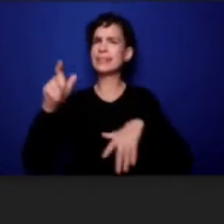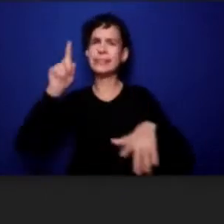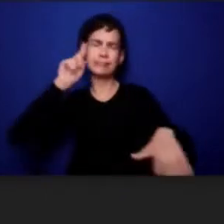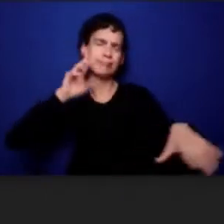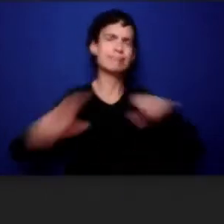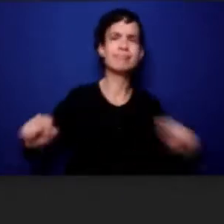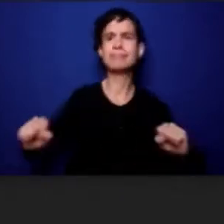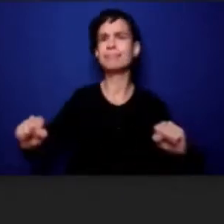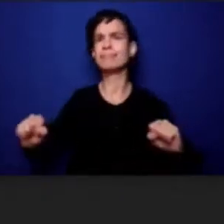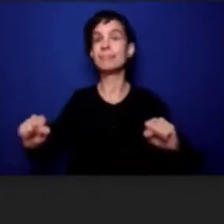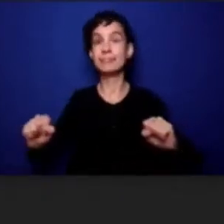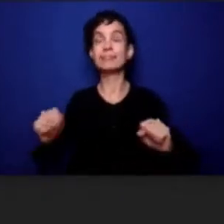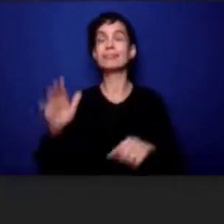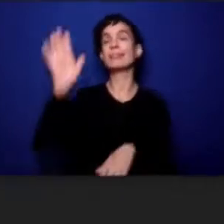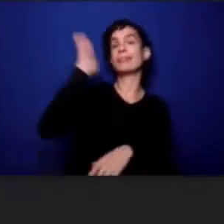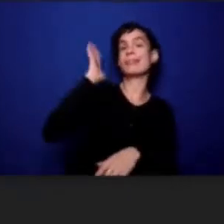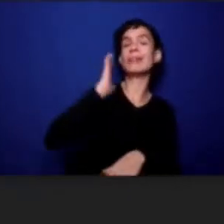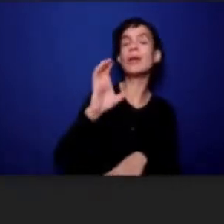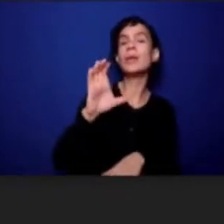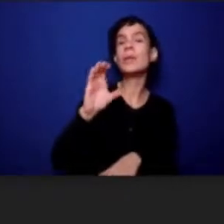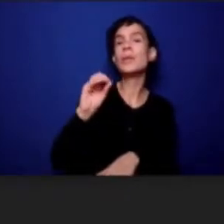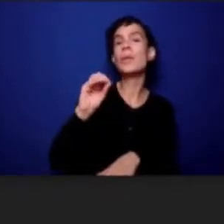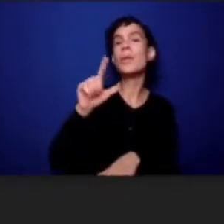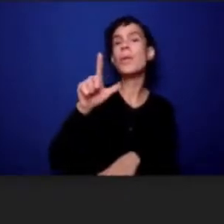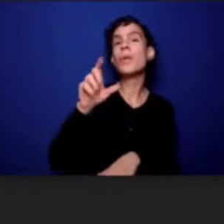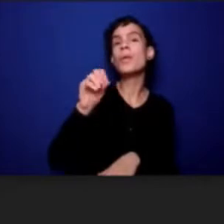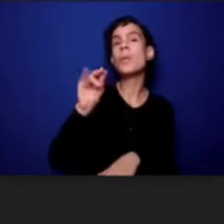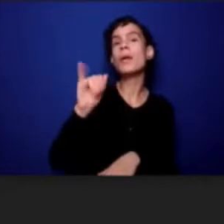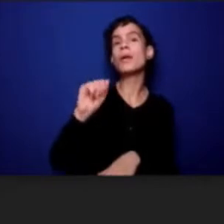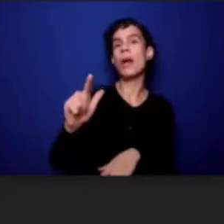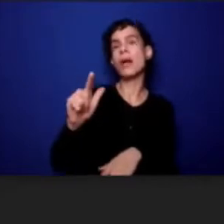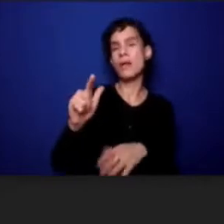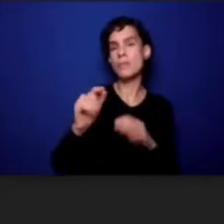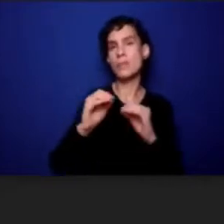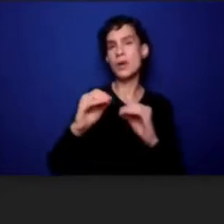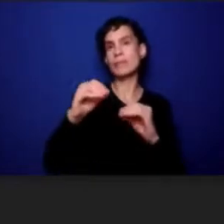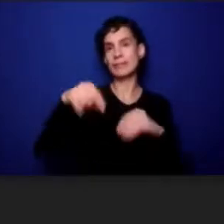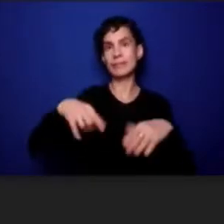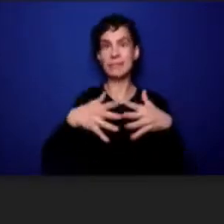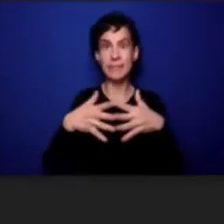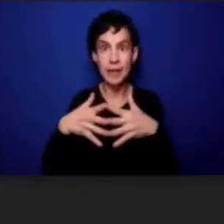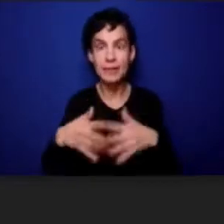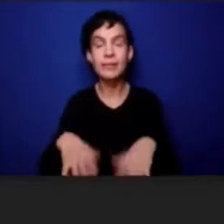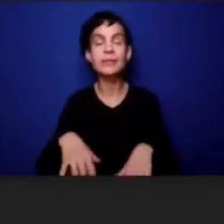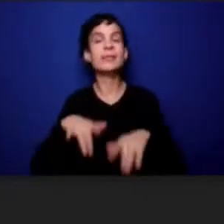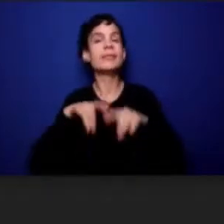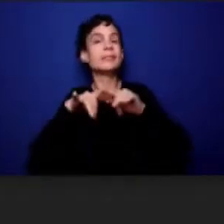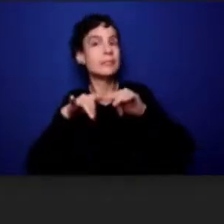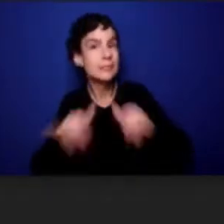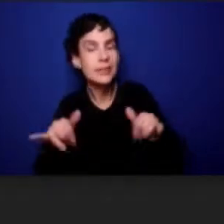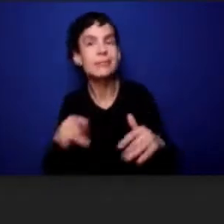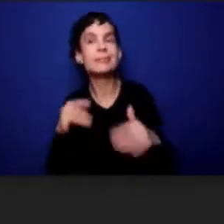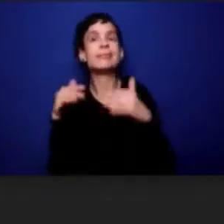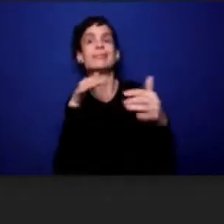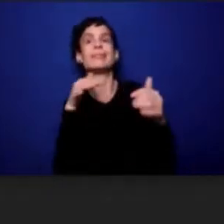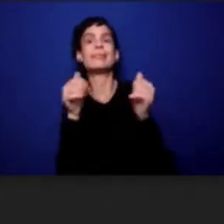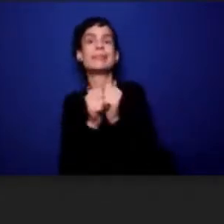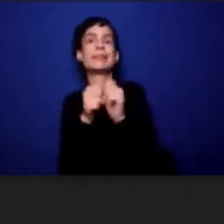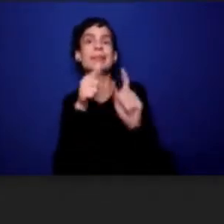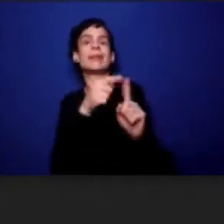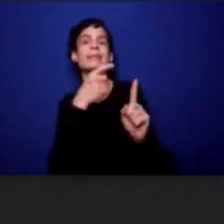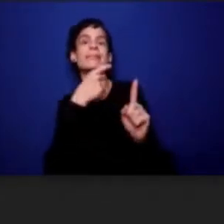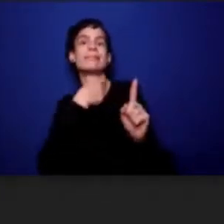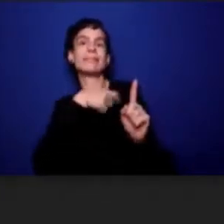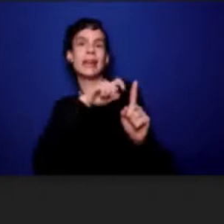colonial moves in America especially, but also engaging in conflicts with the Spanish Armada and creating like racist